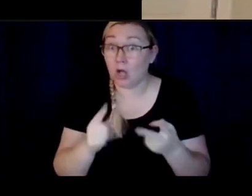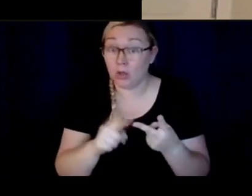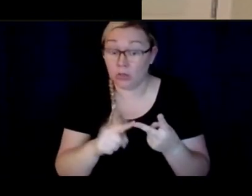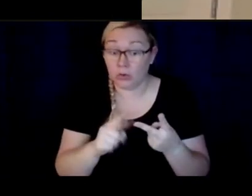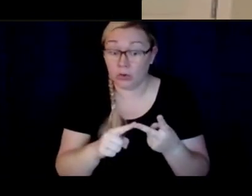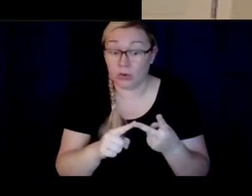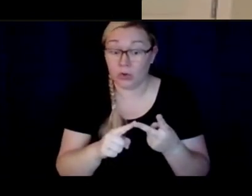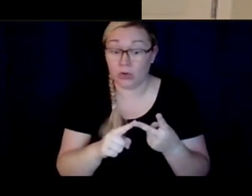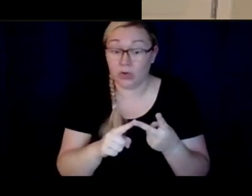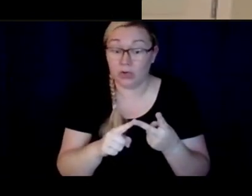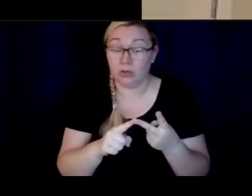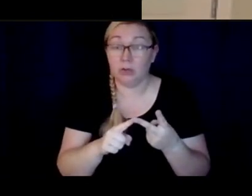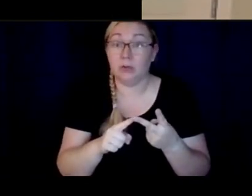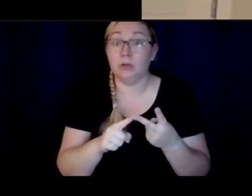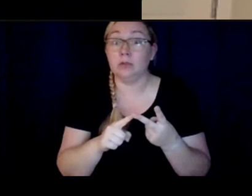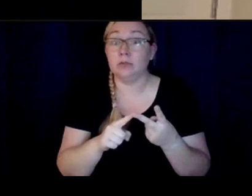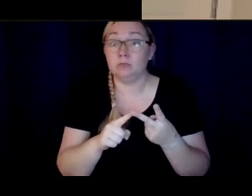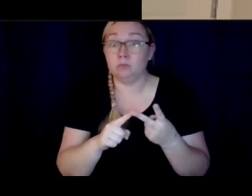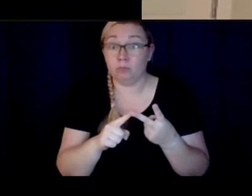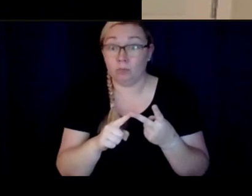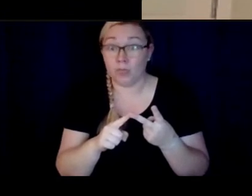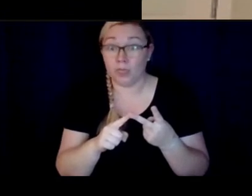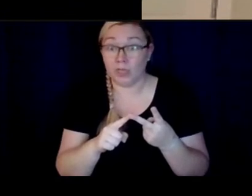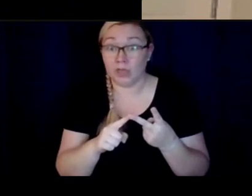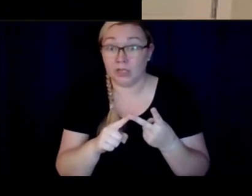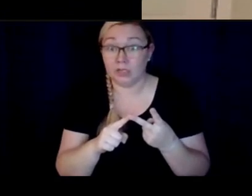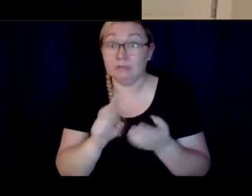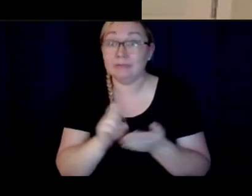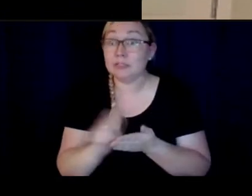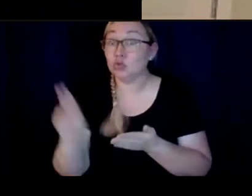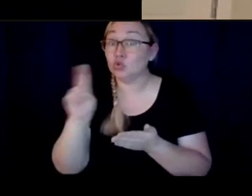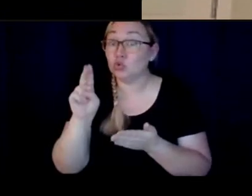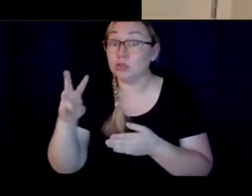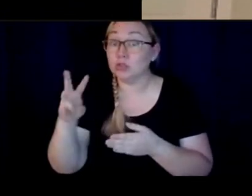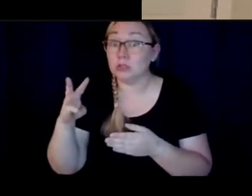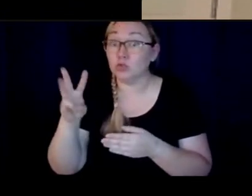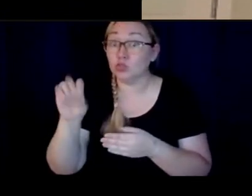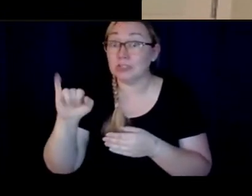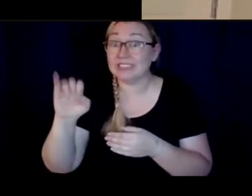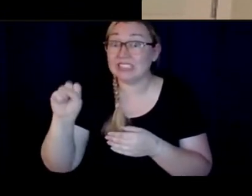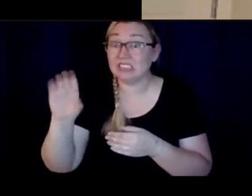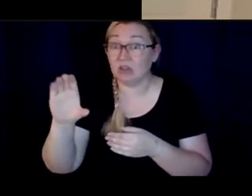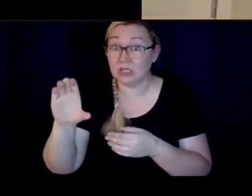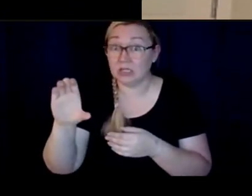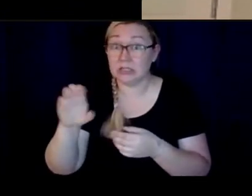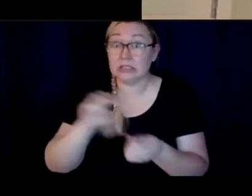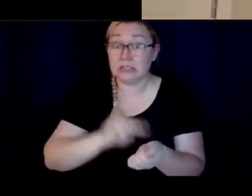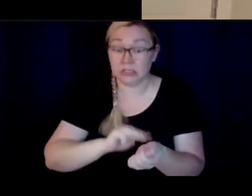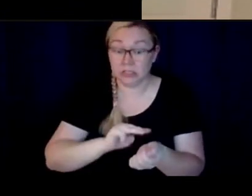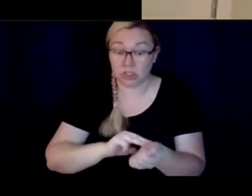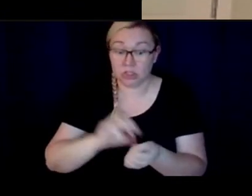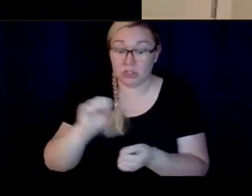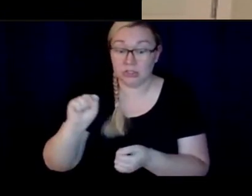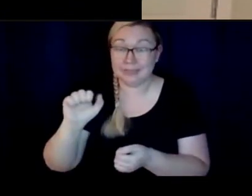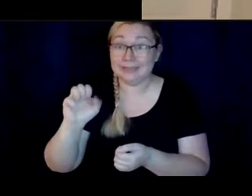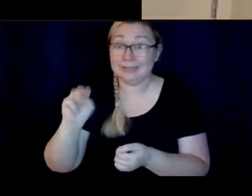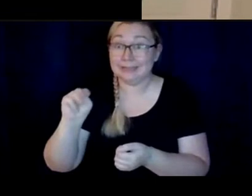an academic at the University of Wisconsin, by Dr. Sammy